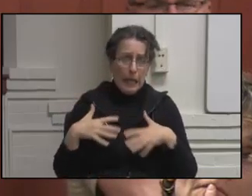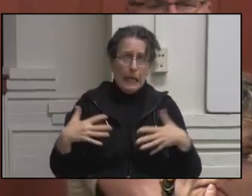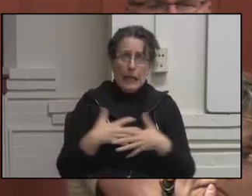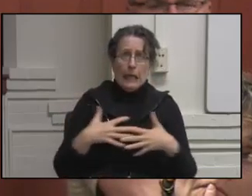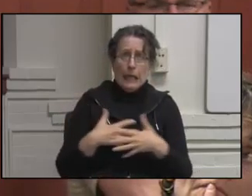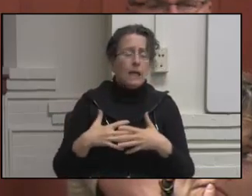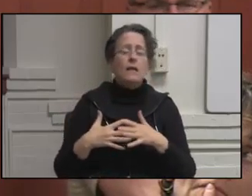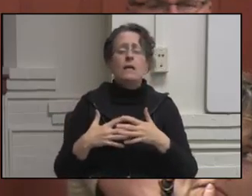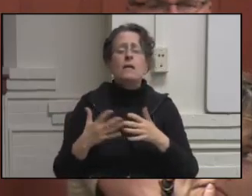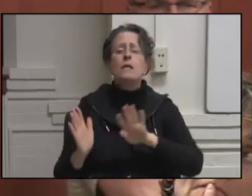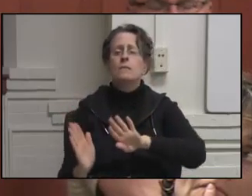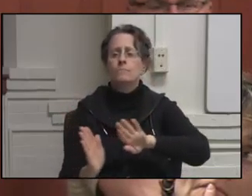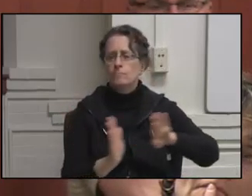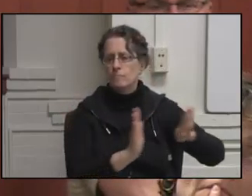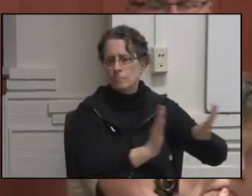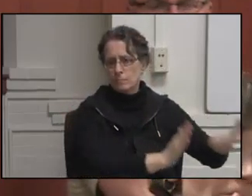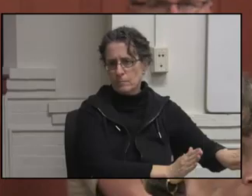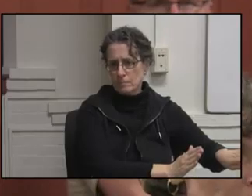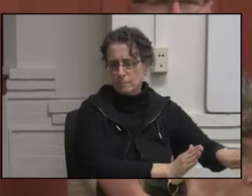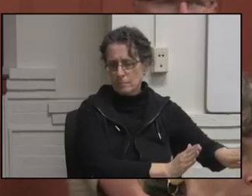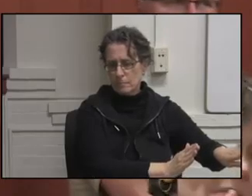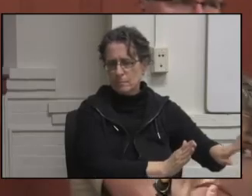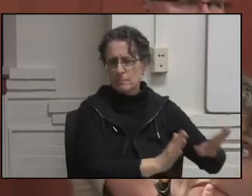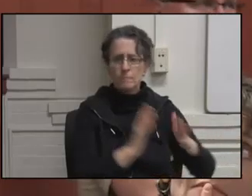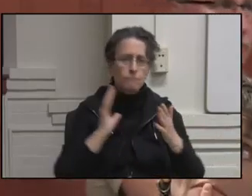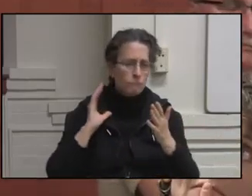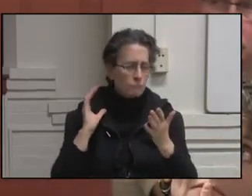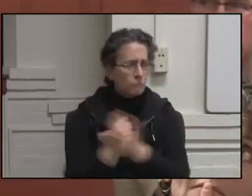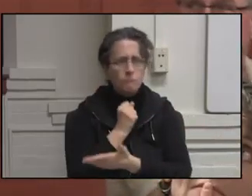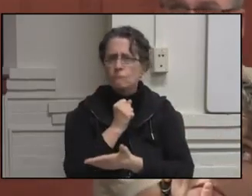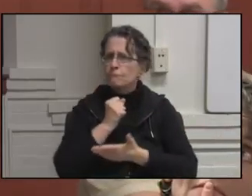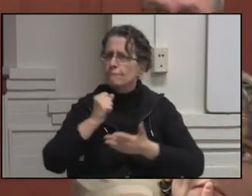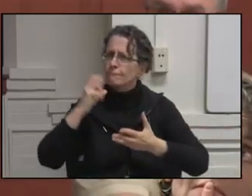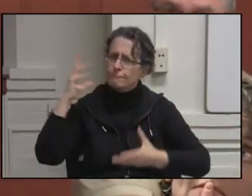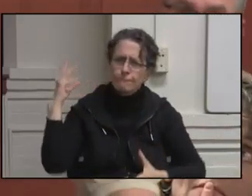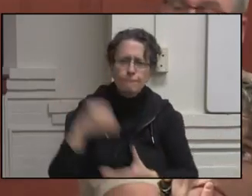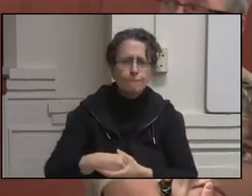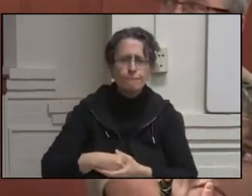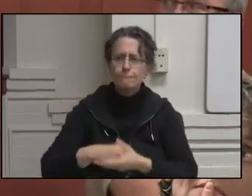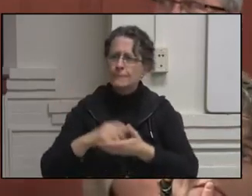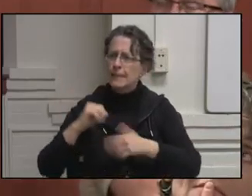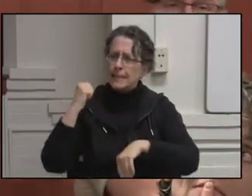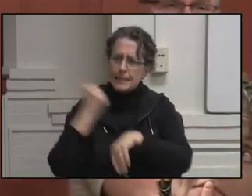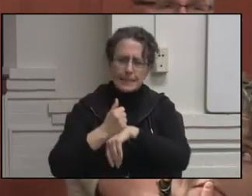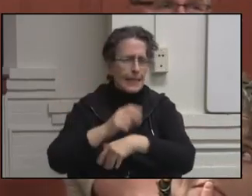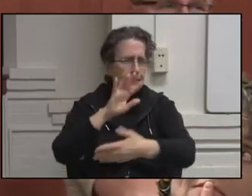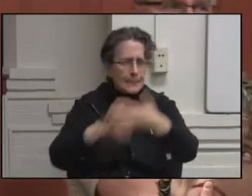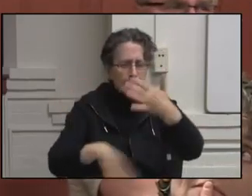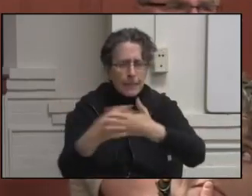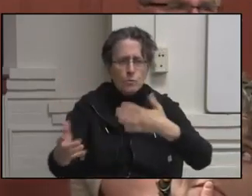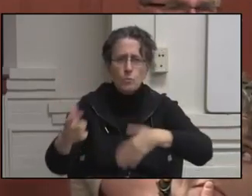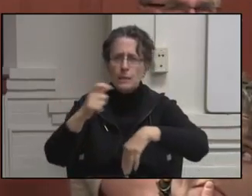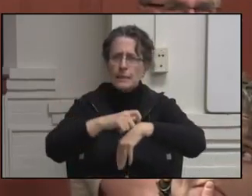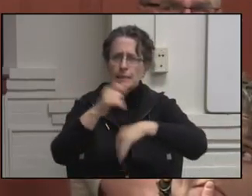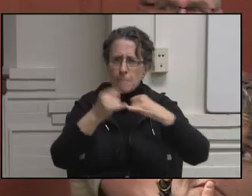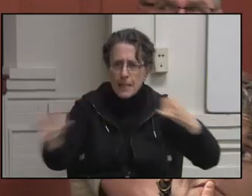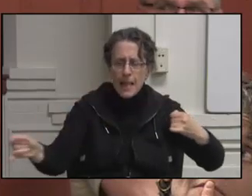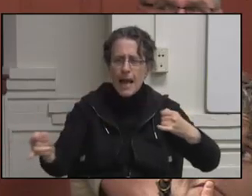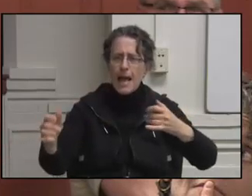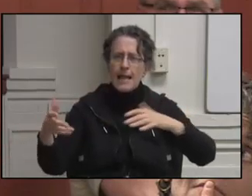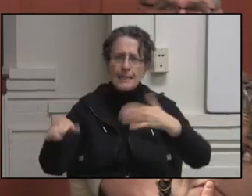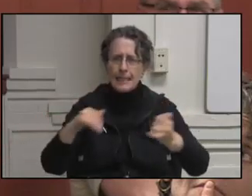chances, make some tight deadlines, move things along faster, ask where things are when